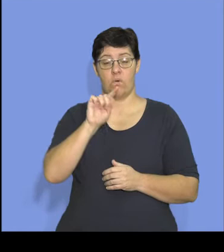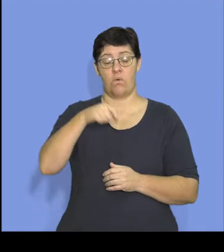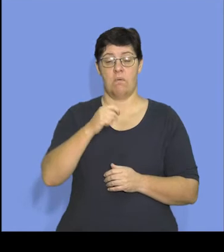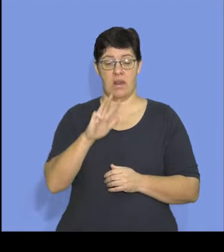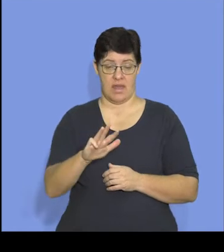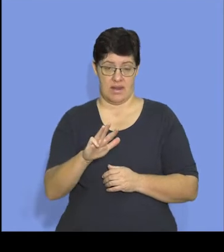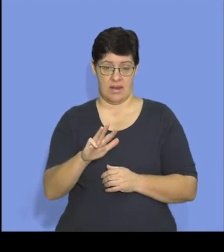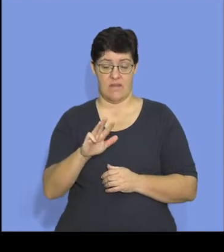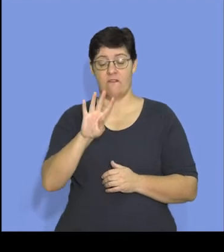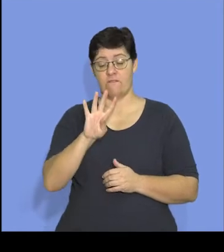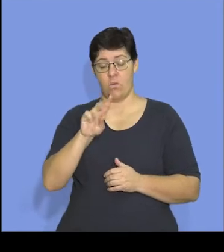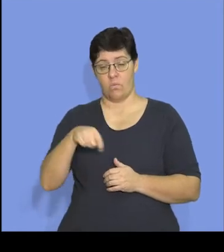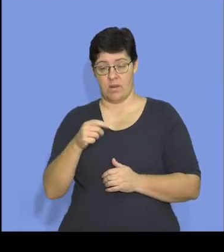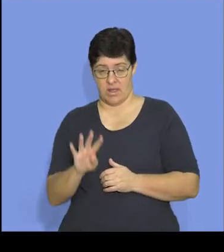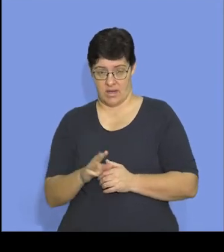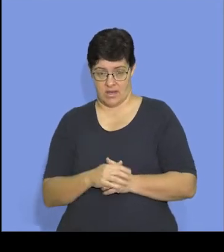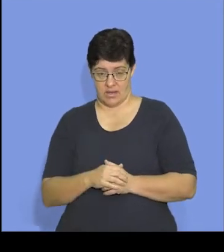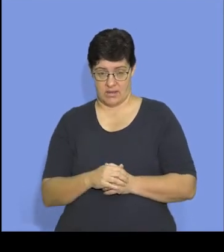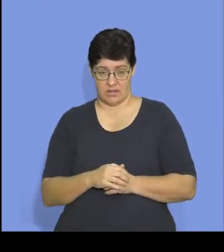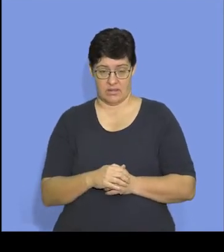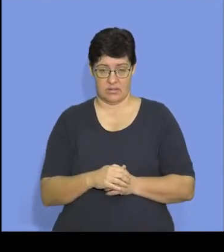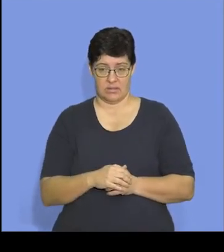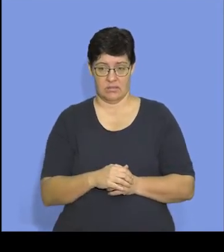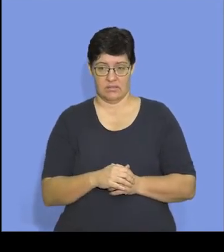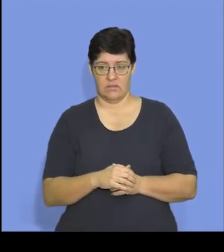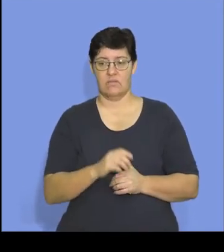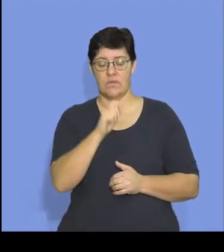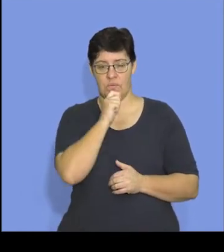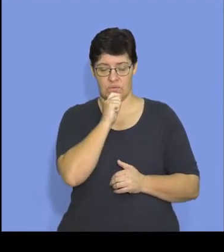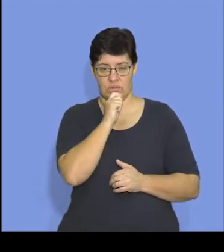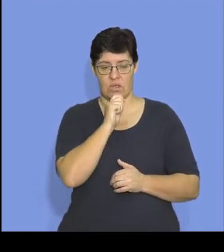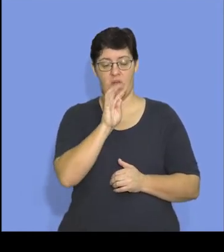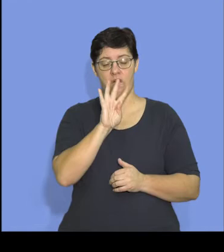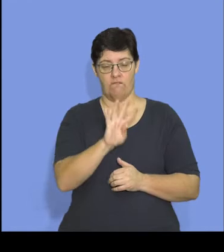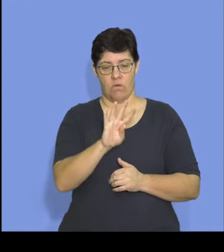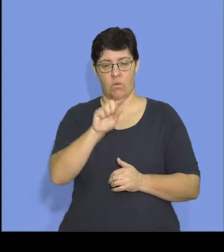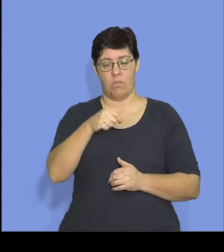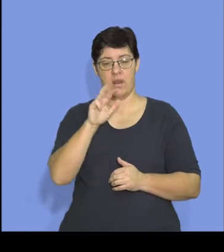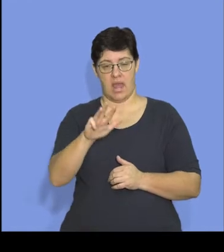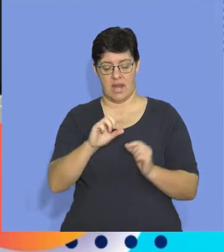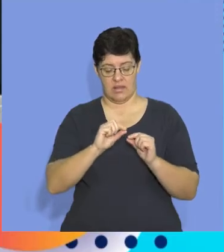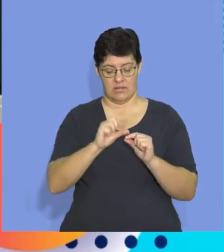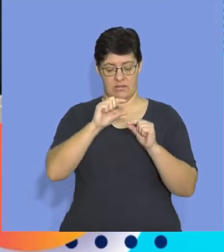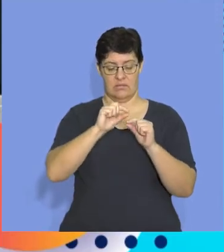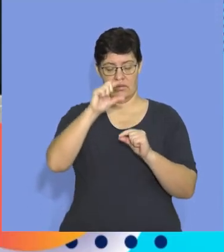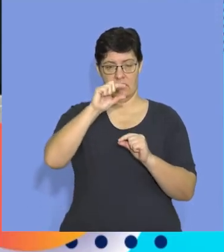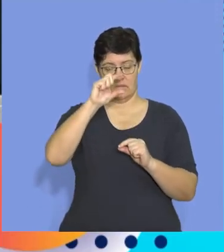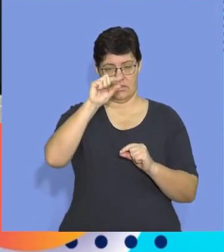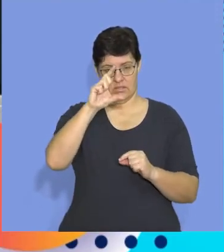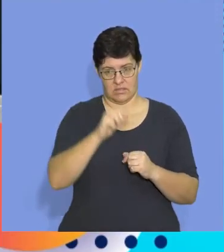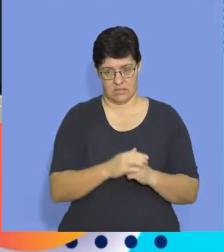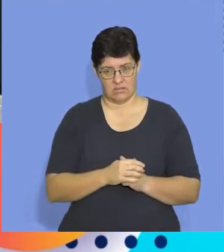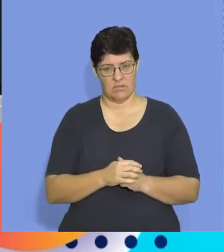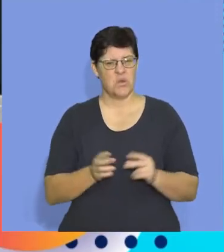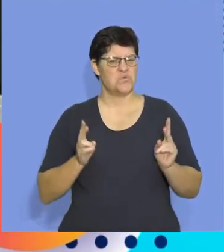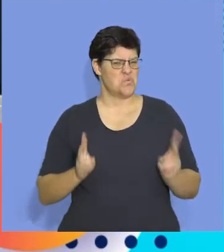So this is a graph where I can use 4,9 as my scale, but we wouldn't normally